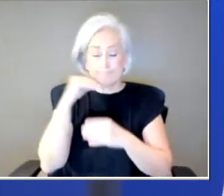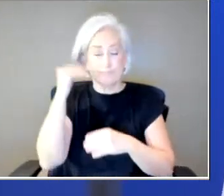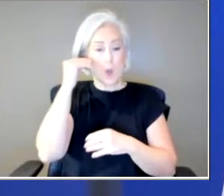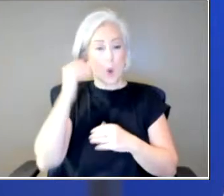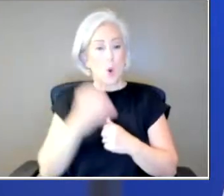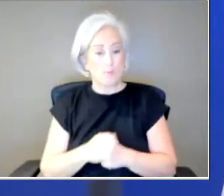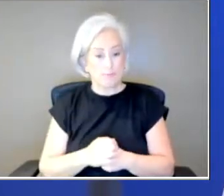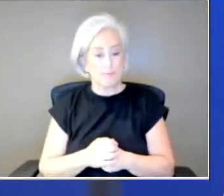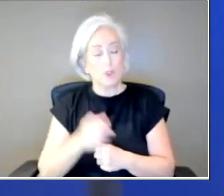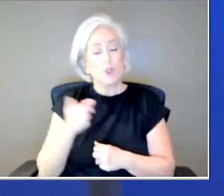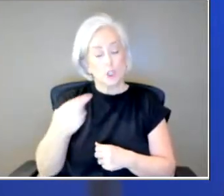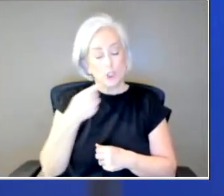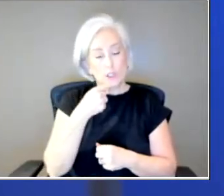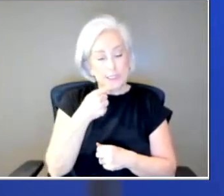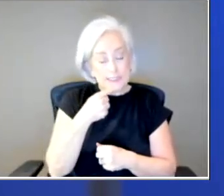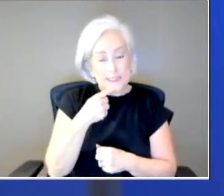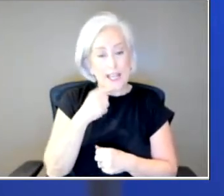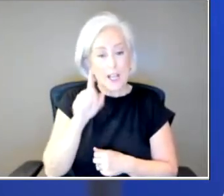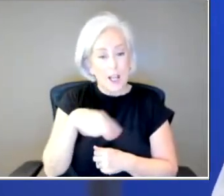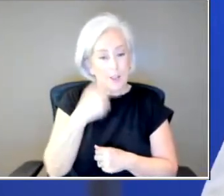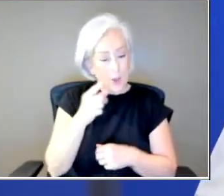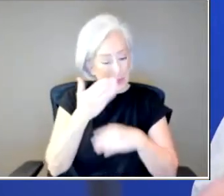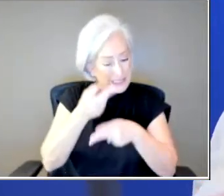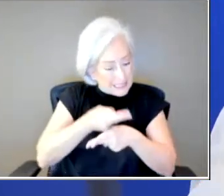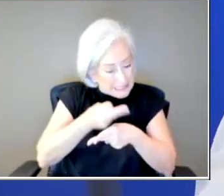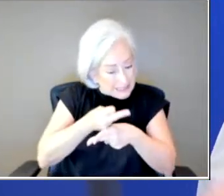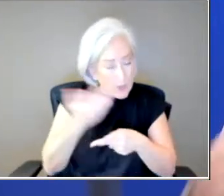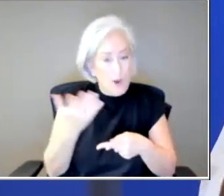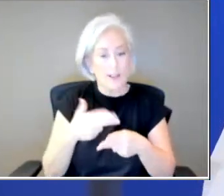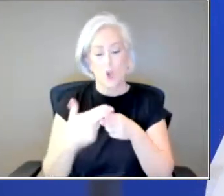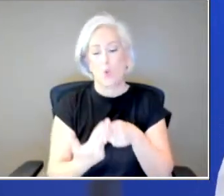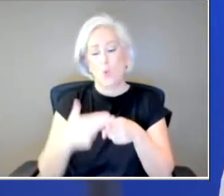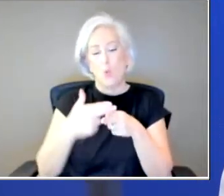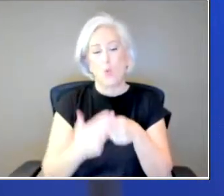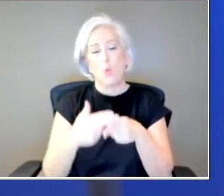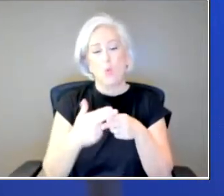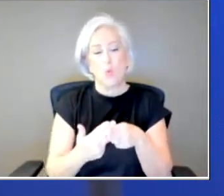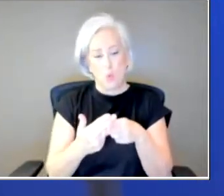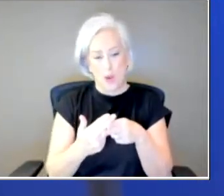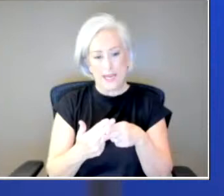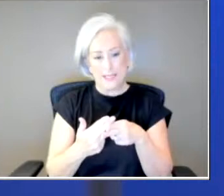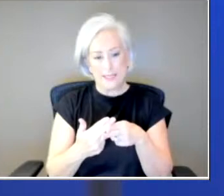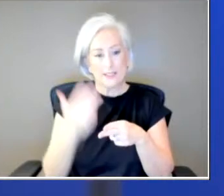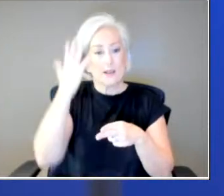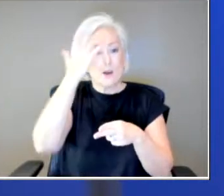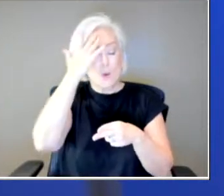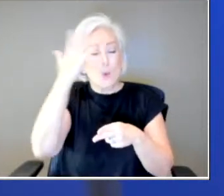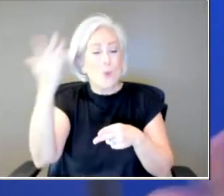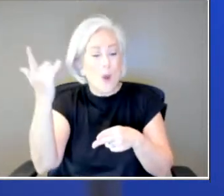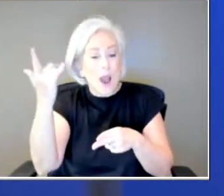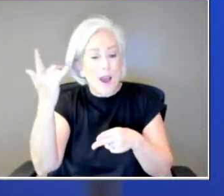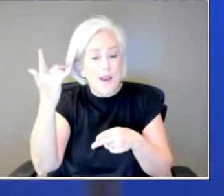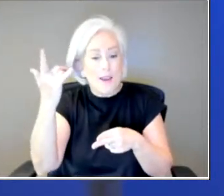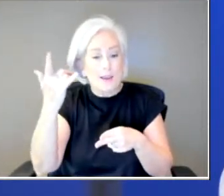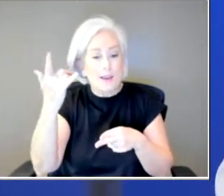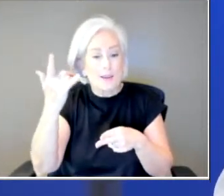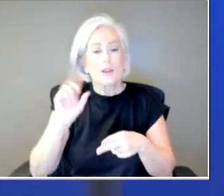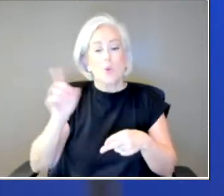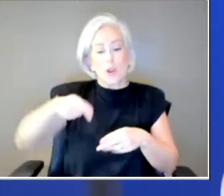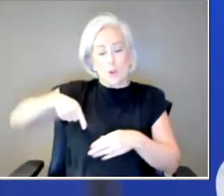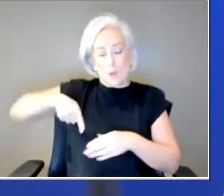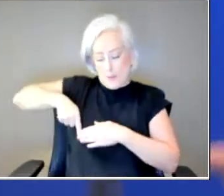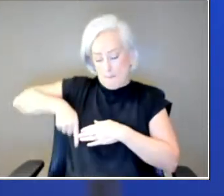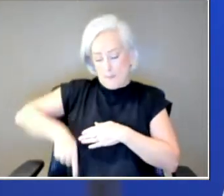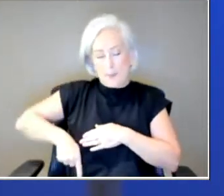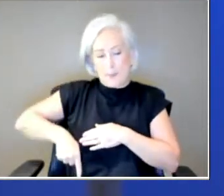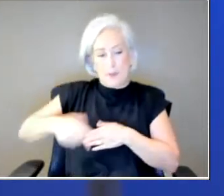are weight restrictions, and that's related to our arterial access, the place where we poke into the blood vessel. We just don't want that to bleed, so we don't want